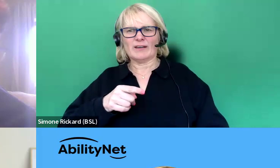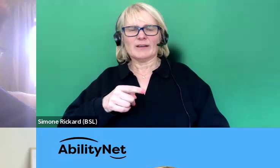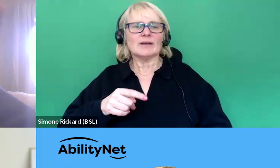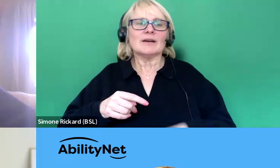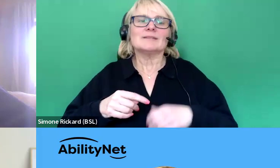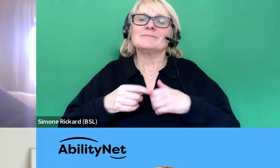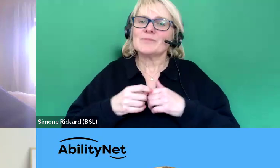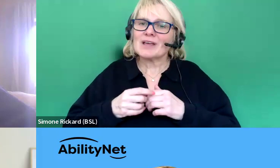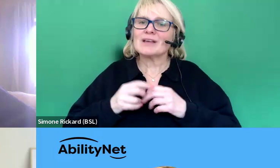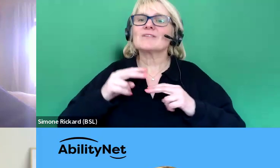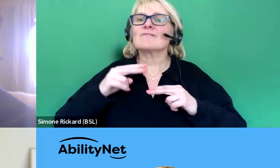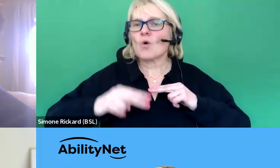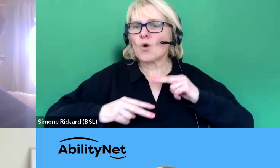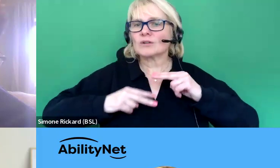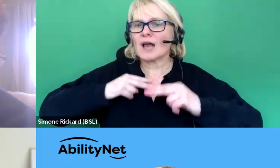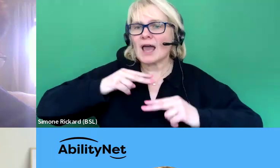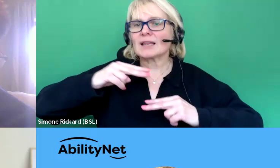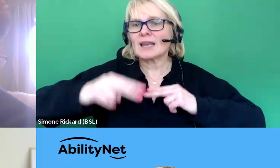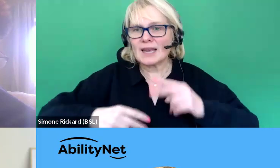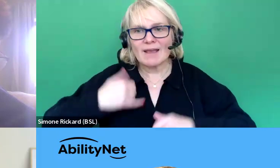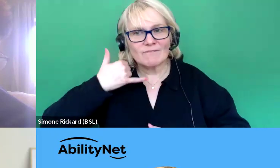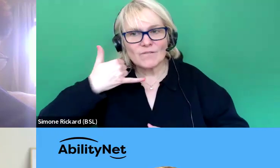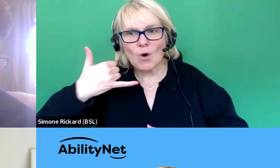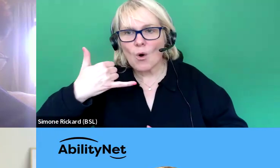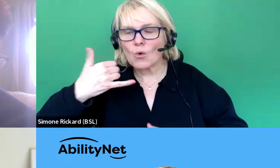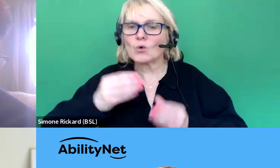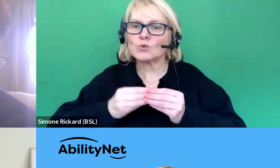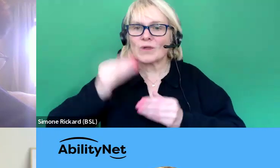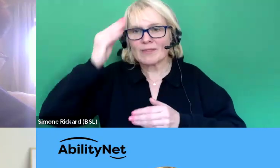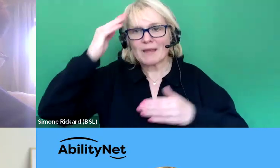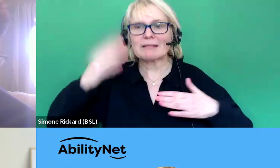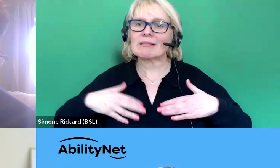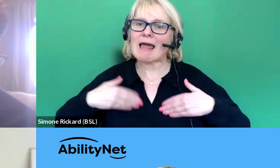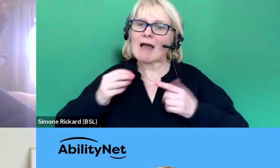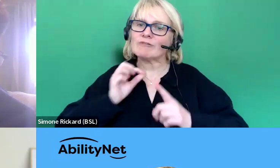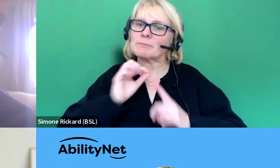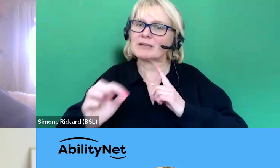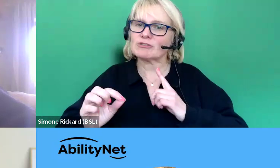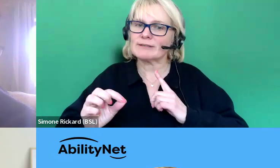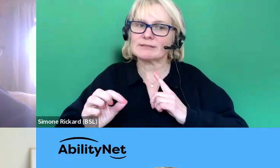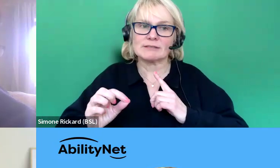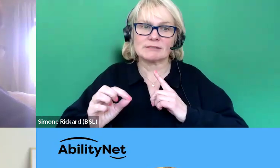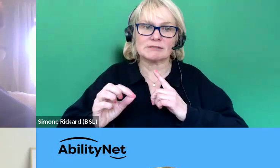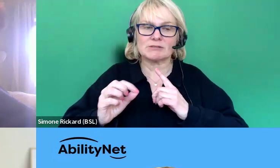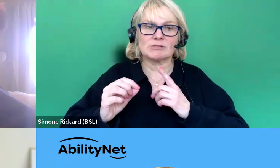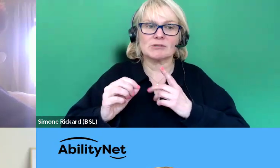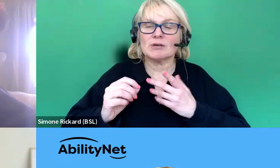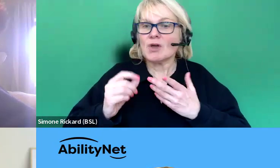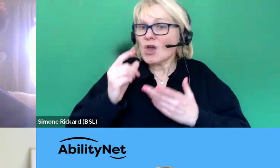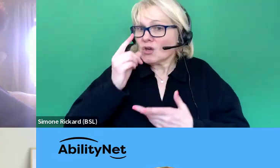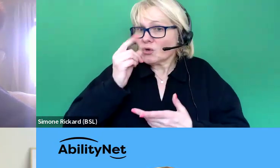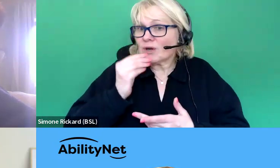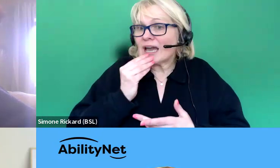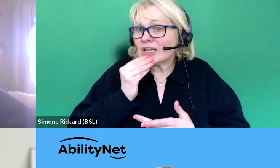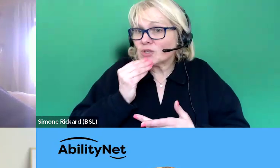essentially fortnightly phone calls that you have with a mental health specialist. The great thing about it is you can use it any way you like. You can use